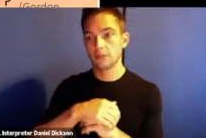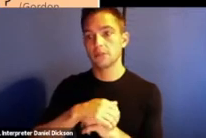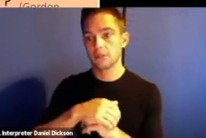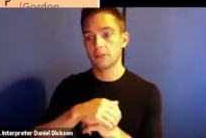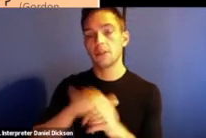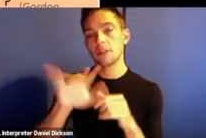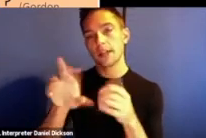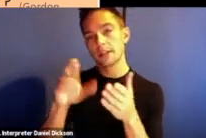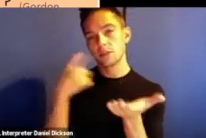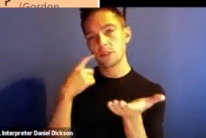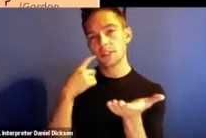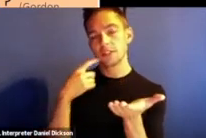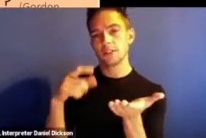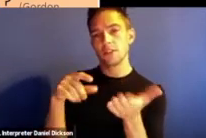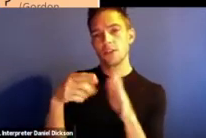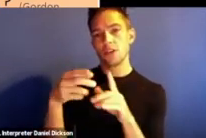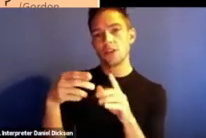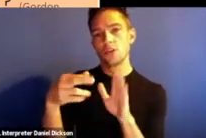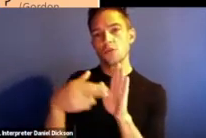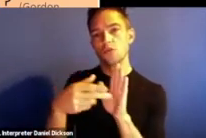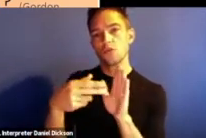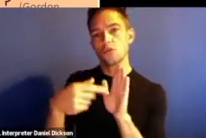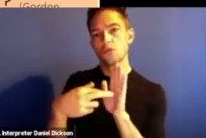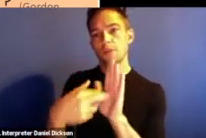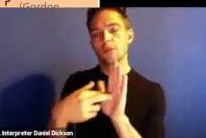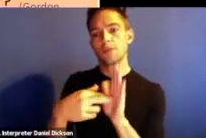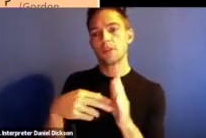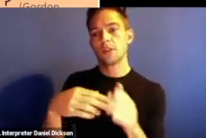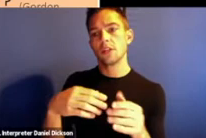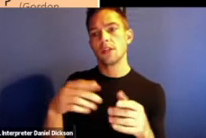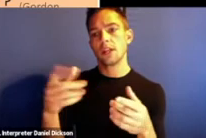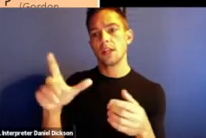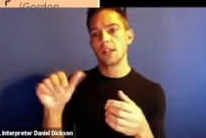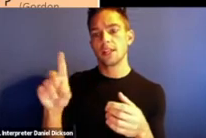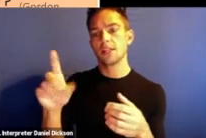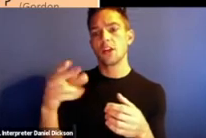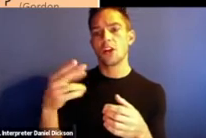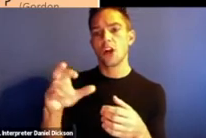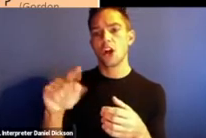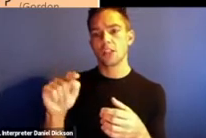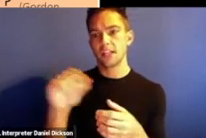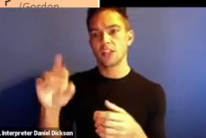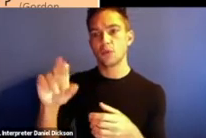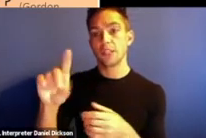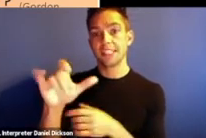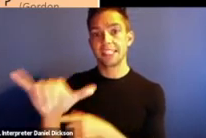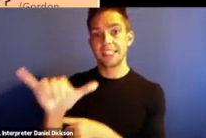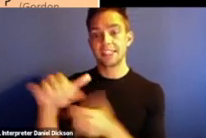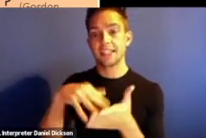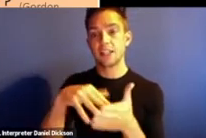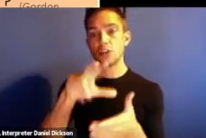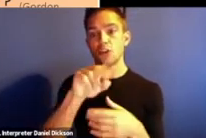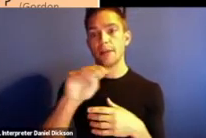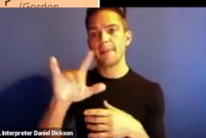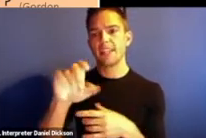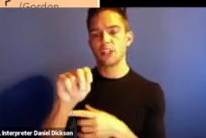the recent refutation of the landmark Hart and Risley studies that proclaimed there's a 30 million word gap between